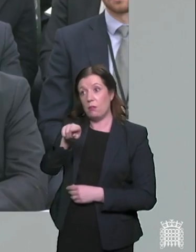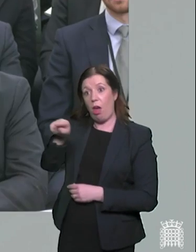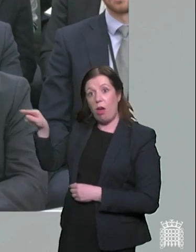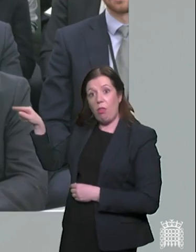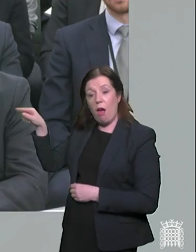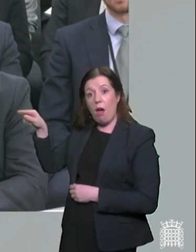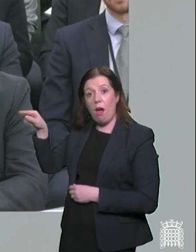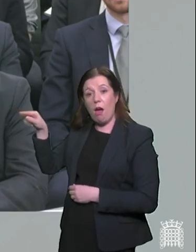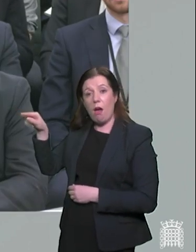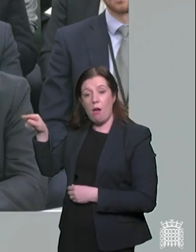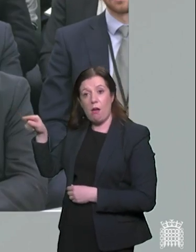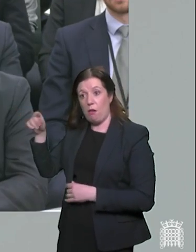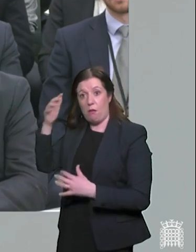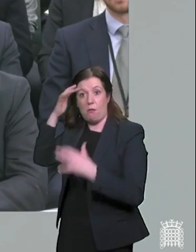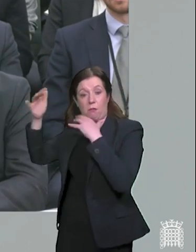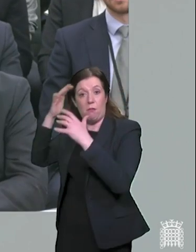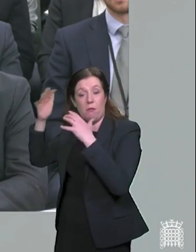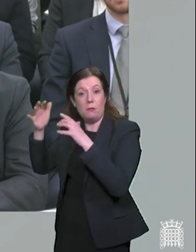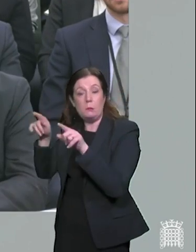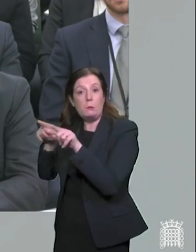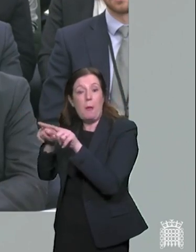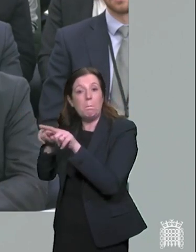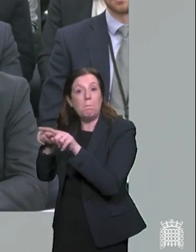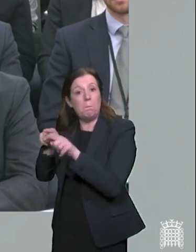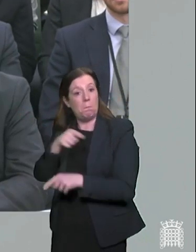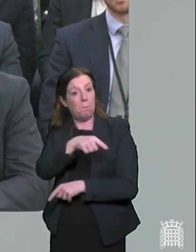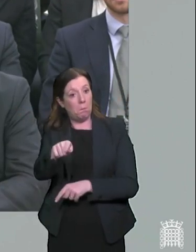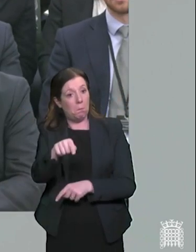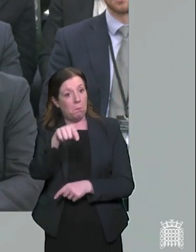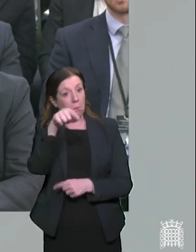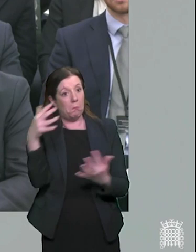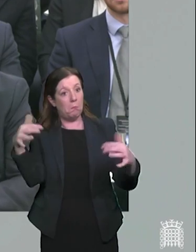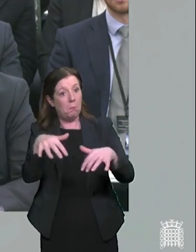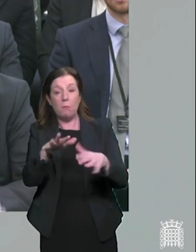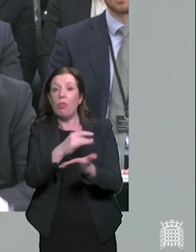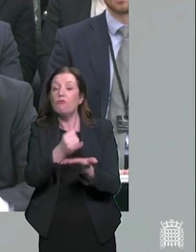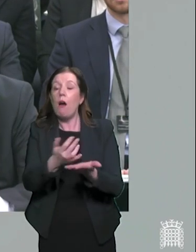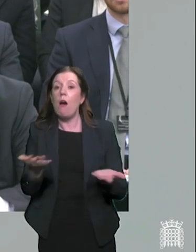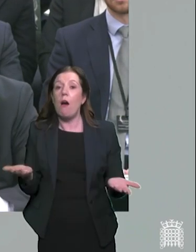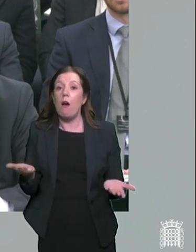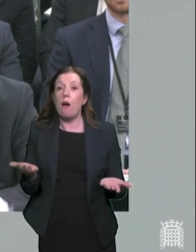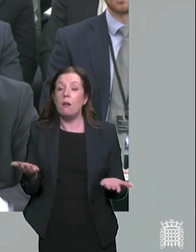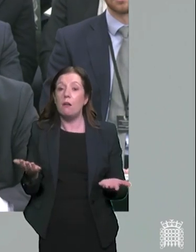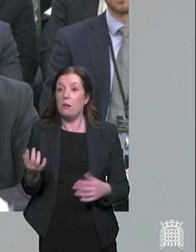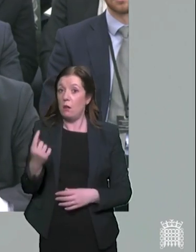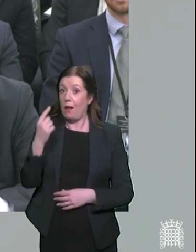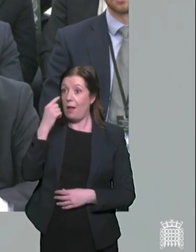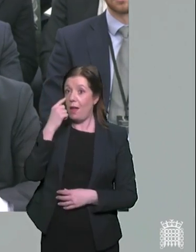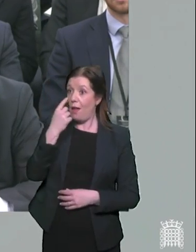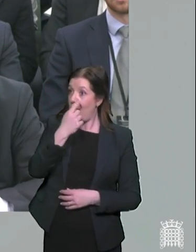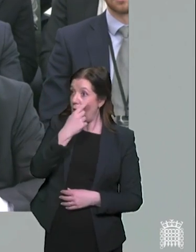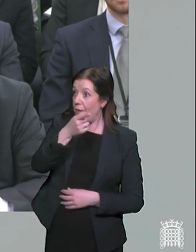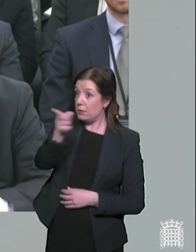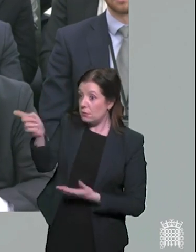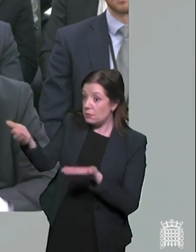people honestly believed that we were doing nothing wrong. And it's abundantly clear from the evidence produced by the